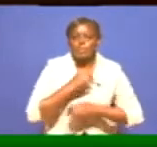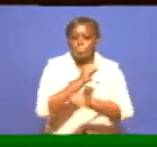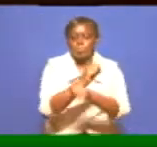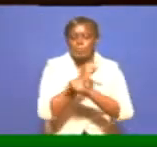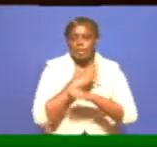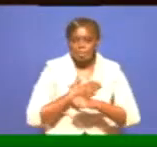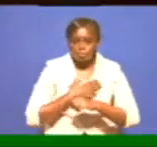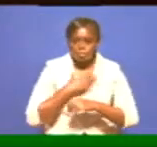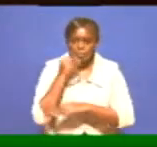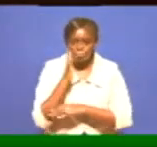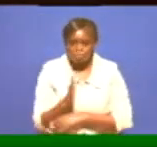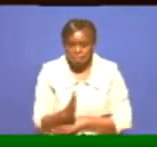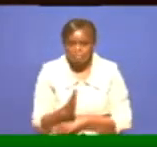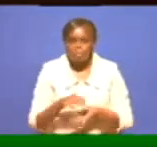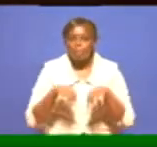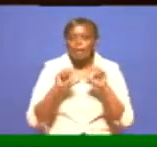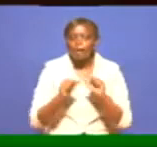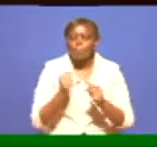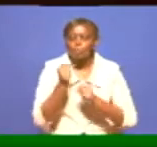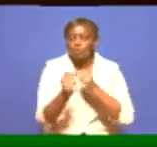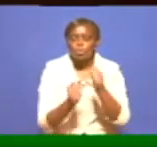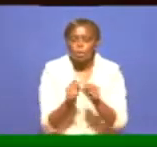Speaker, so that I can be able to proceed.